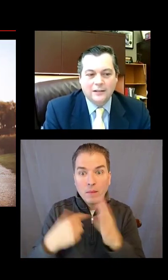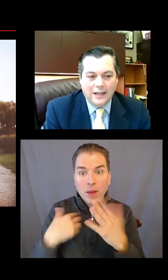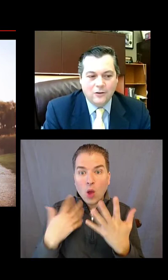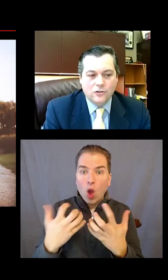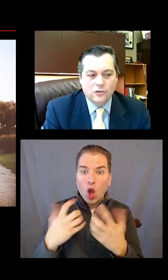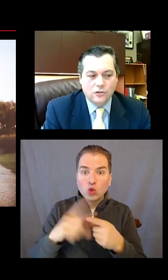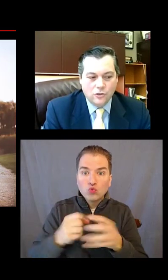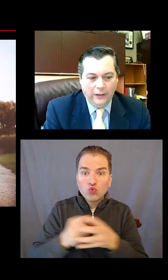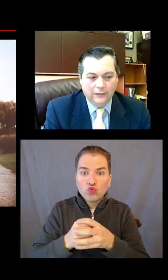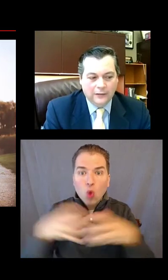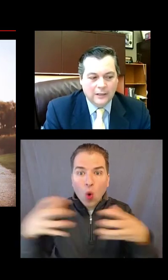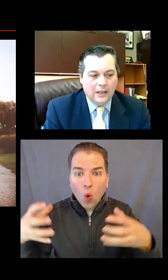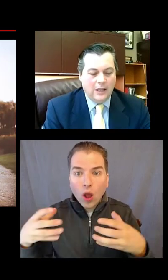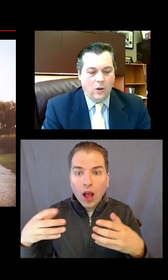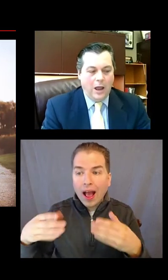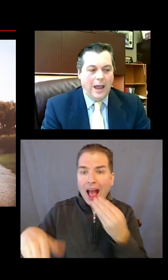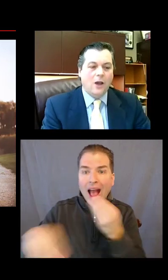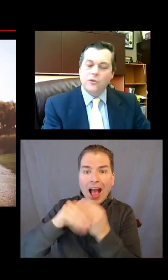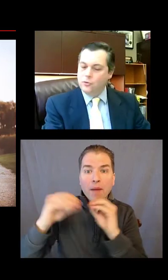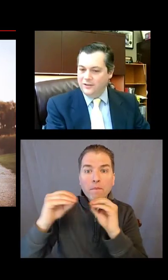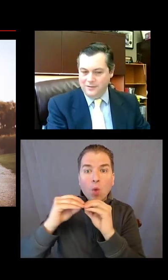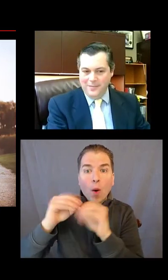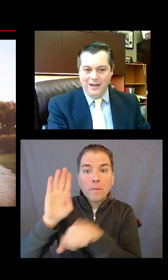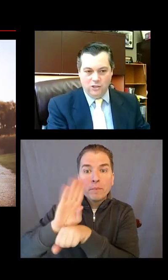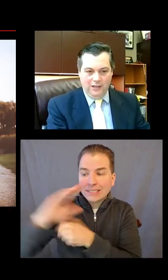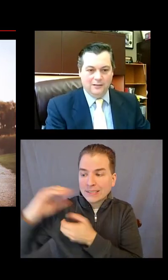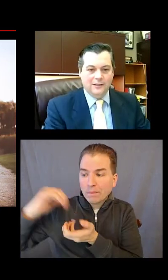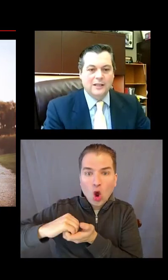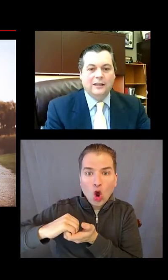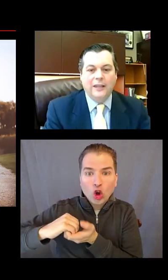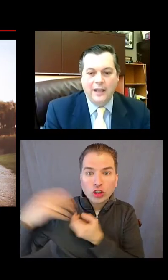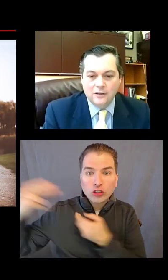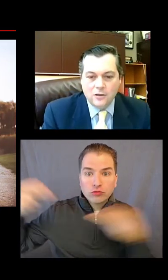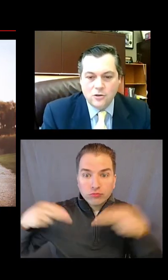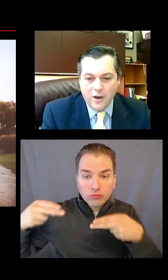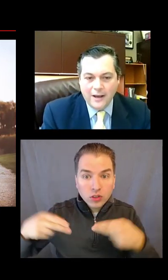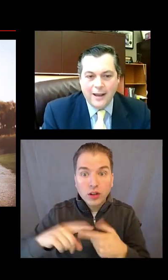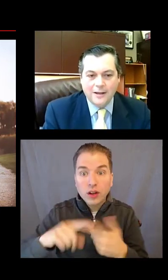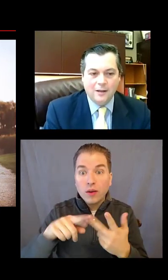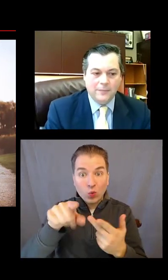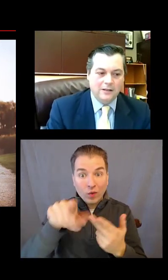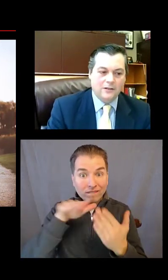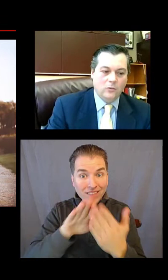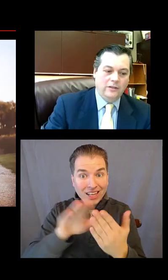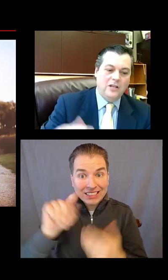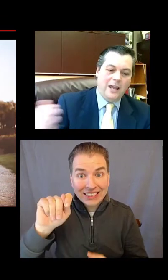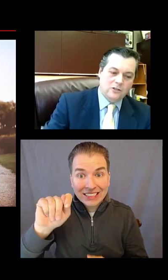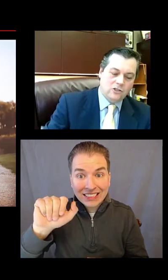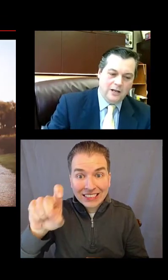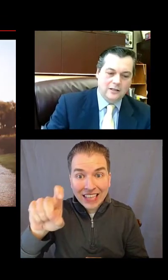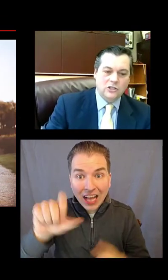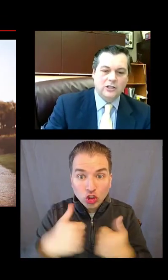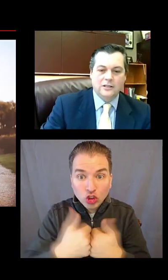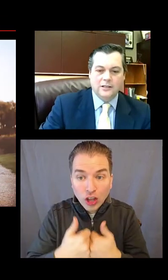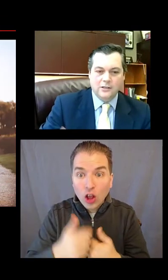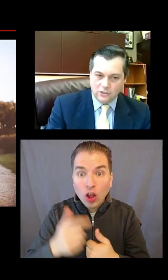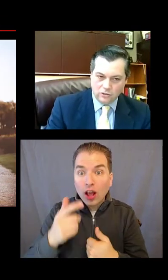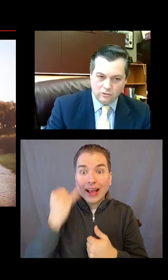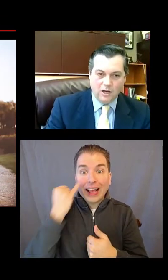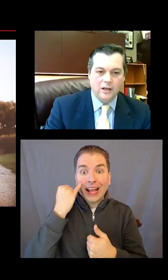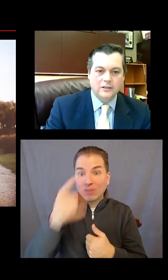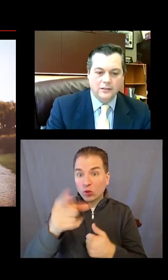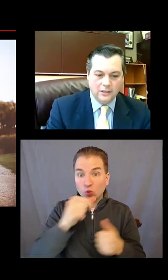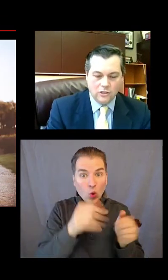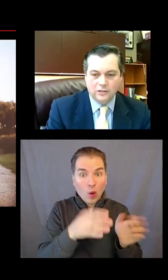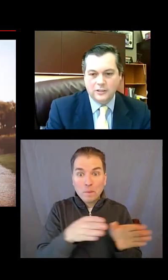way that allows you to do it how you have imagined it, then you might end up either with tax challenges,